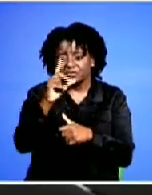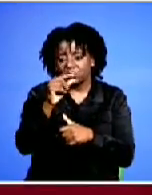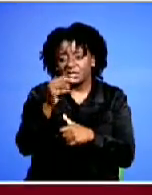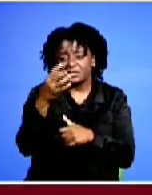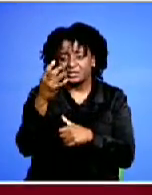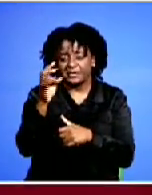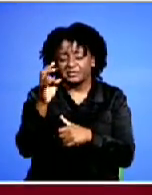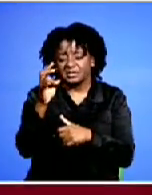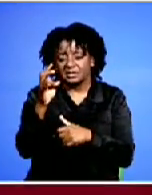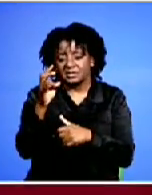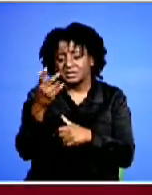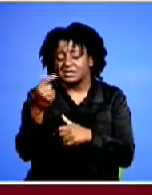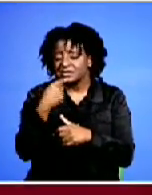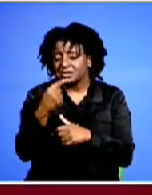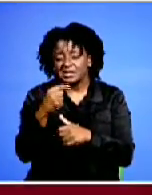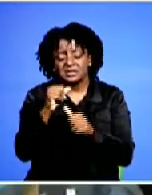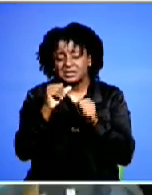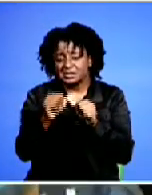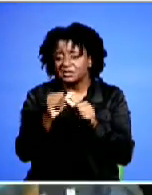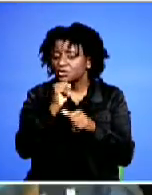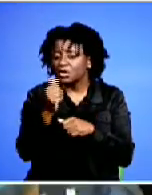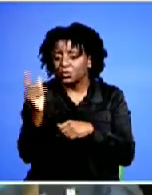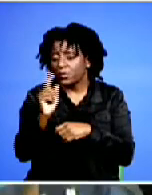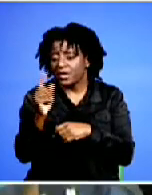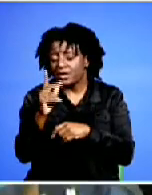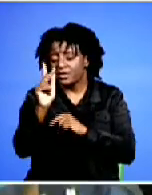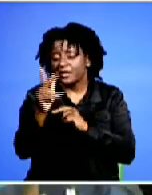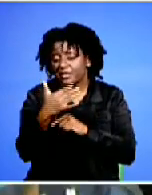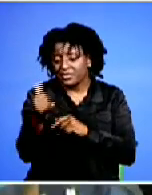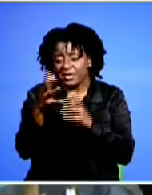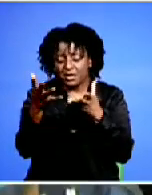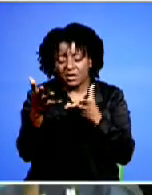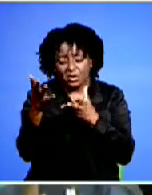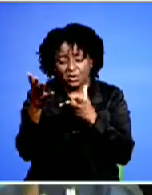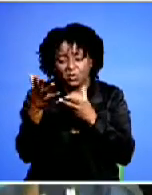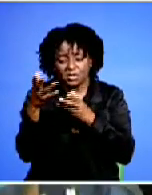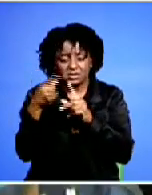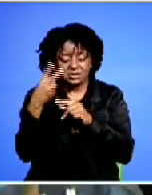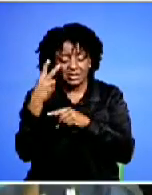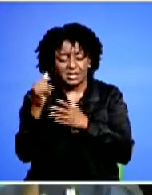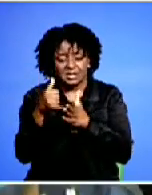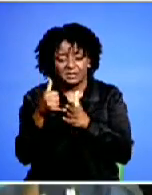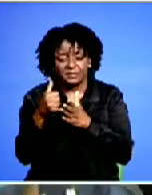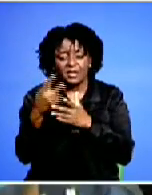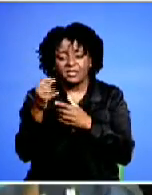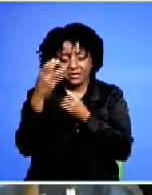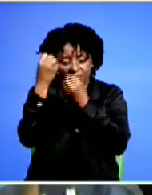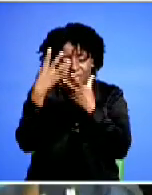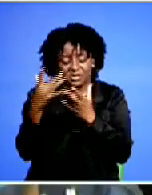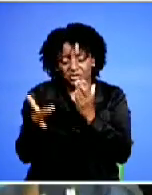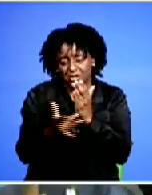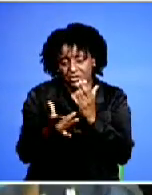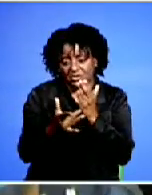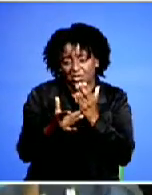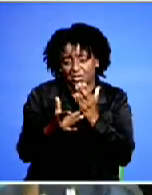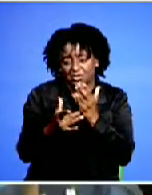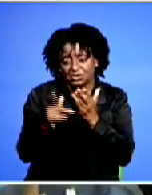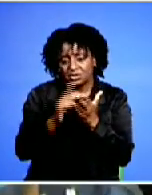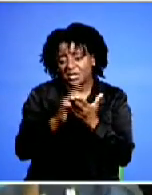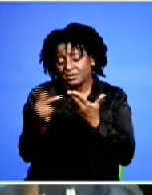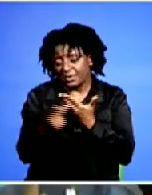phase is still not where officials hope to see it. The information technology platform is not in place. The